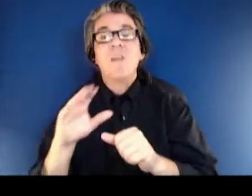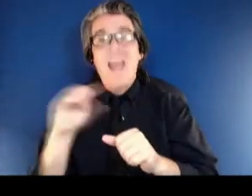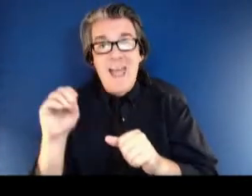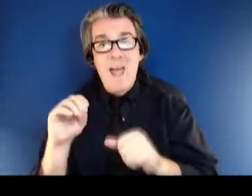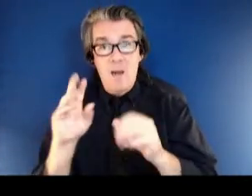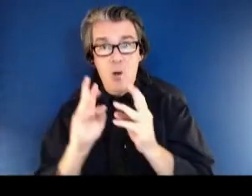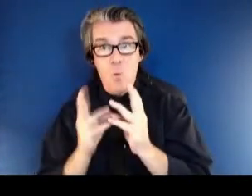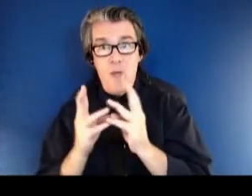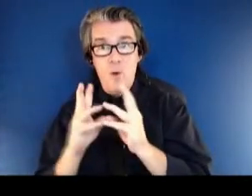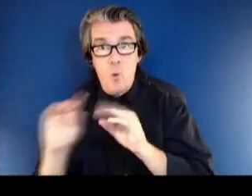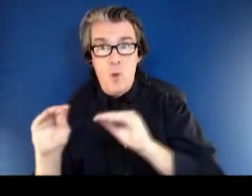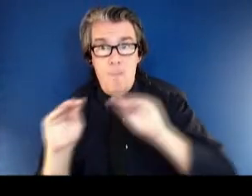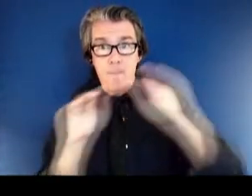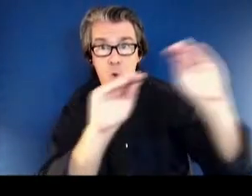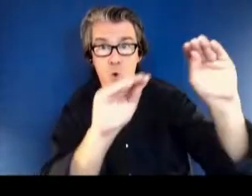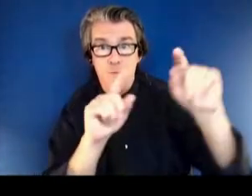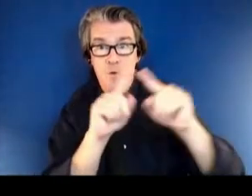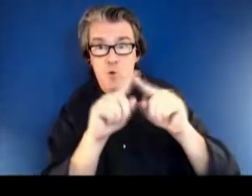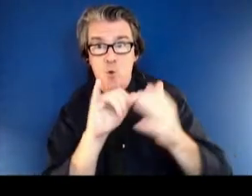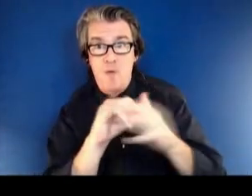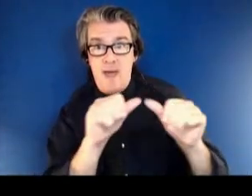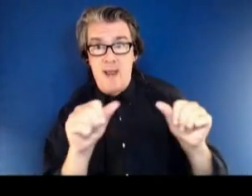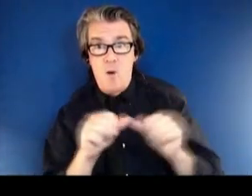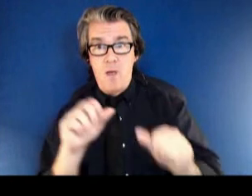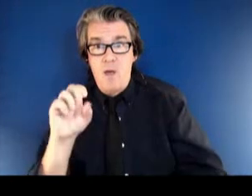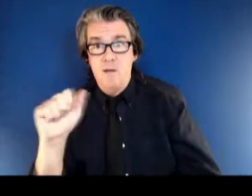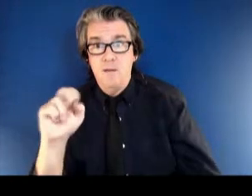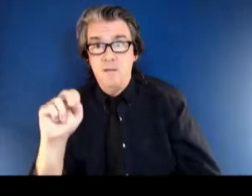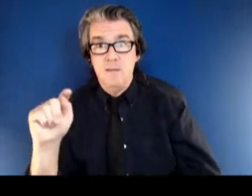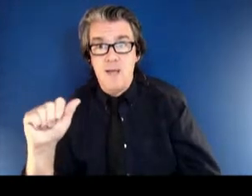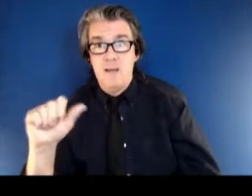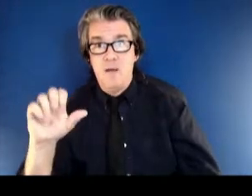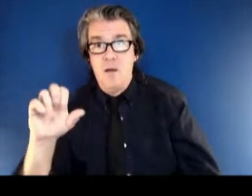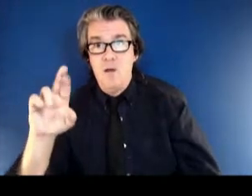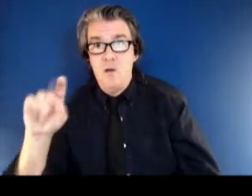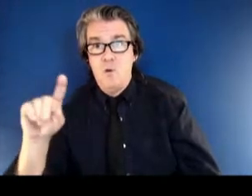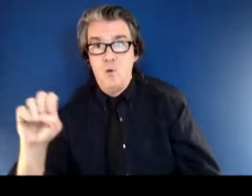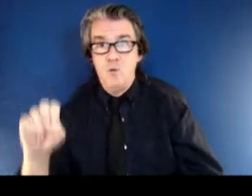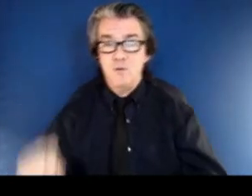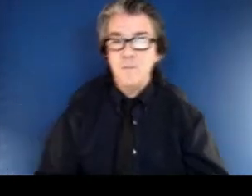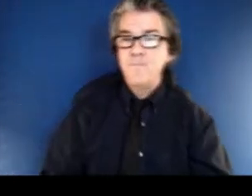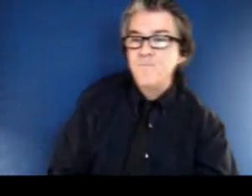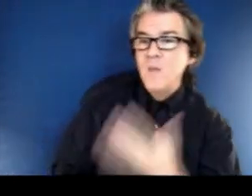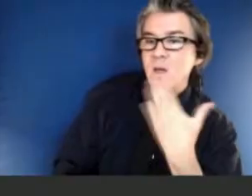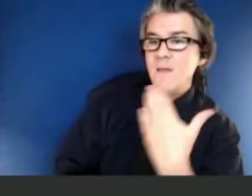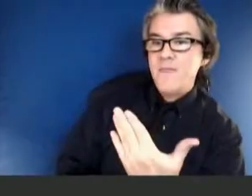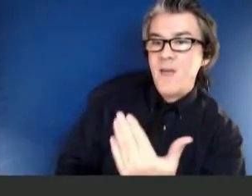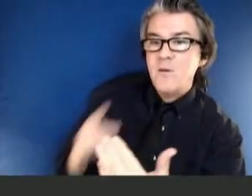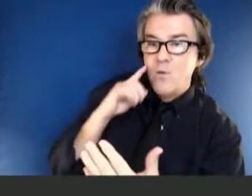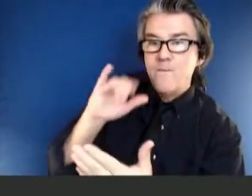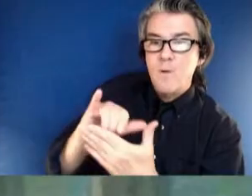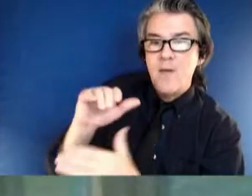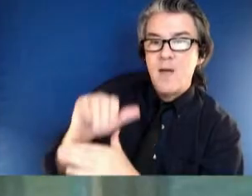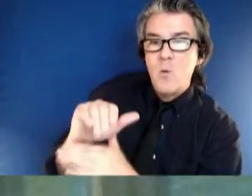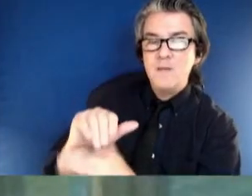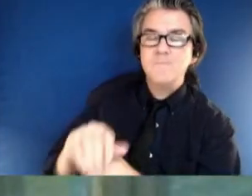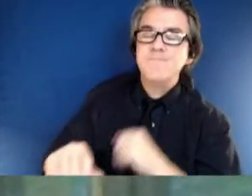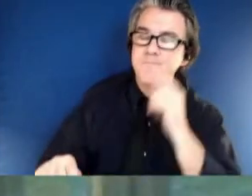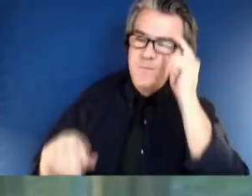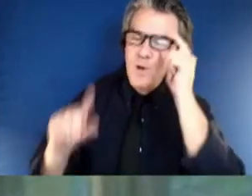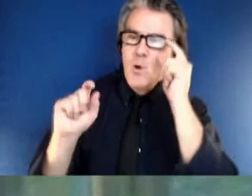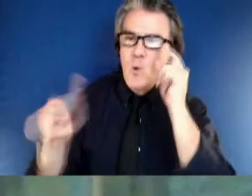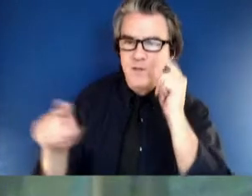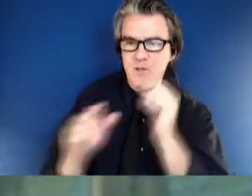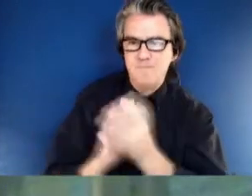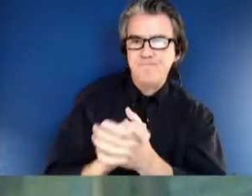second question is about food loss and how we can help customers with that. Absolutely, Phil. Thank you for the question. So in answer